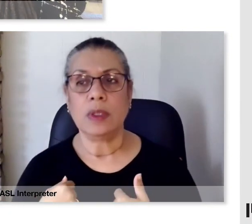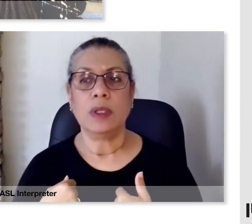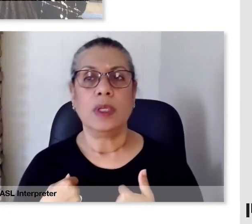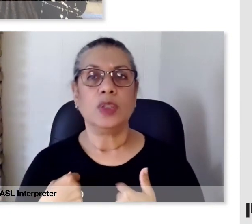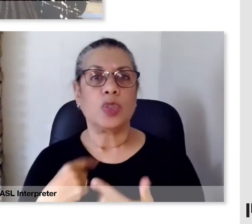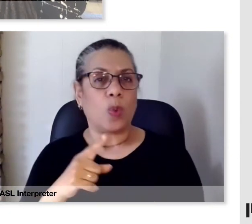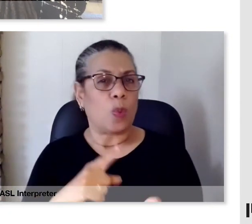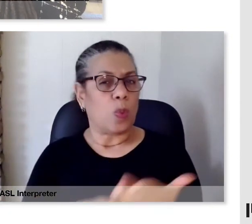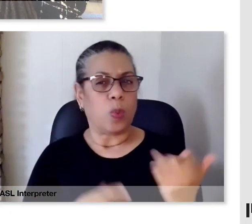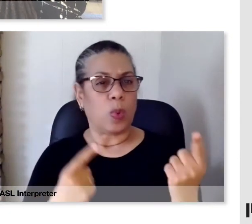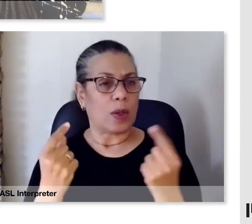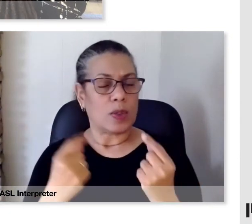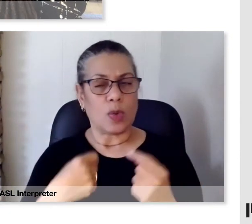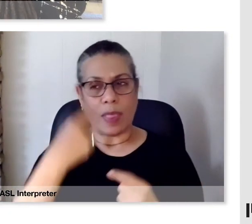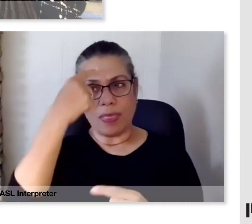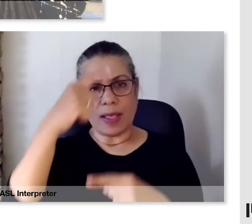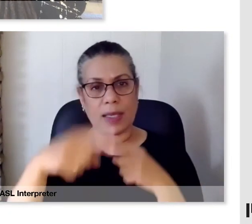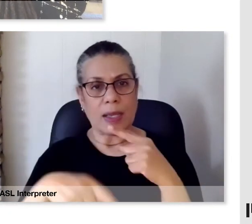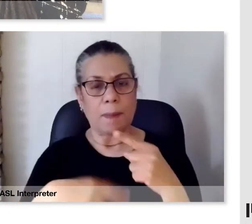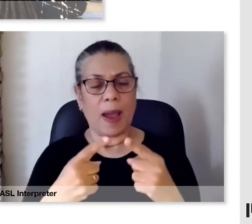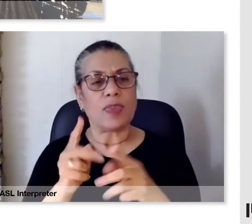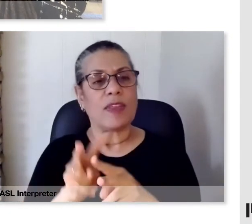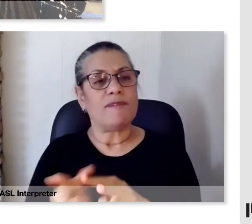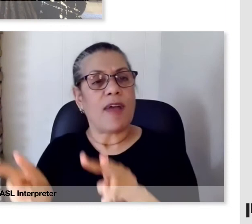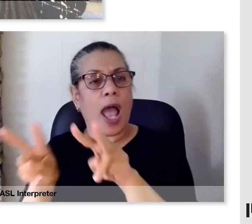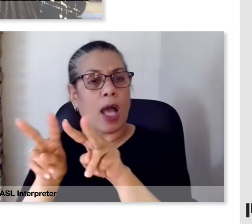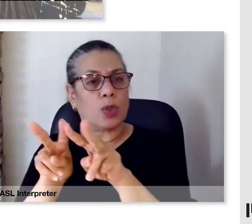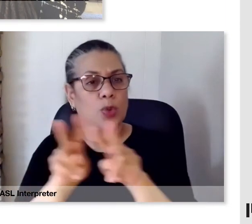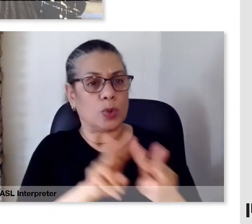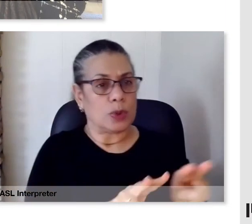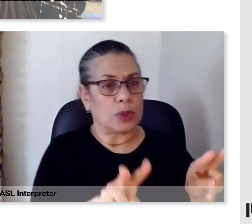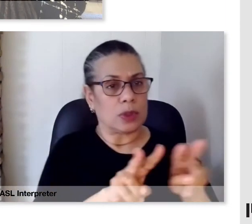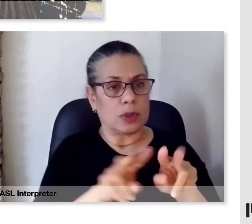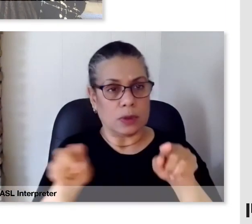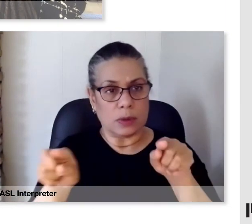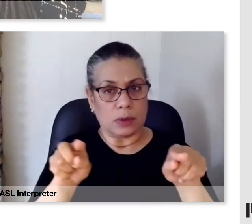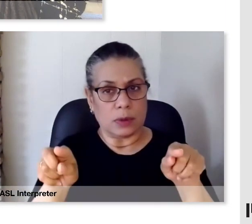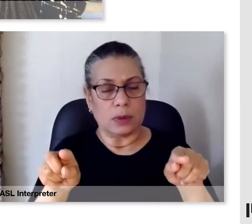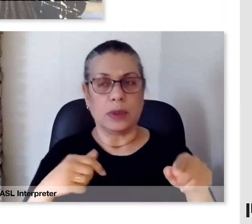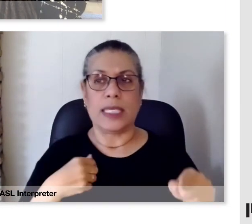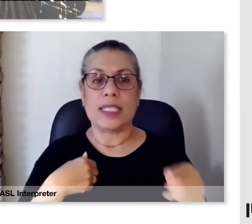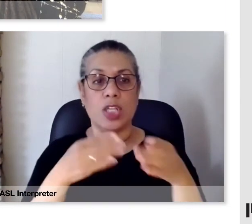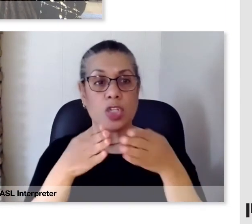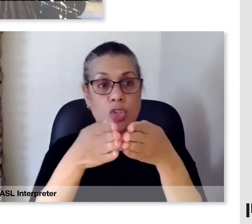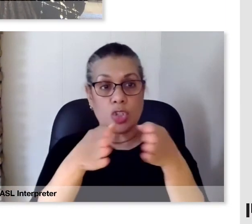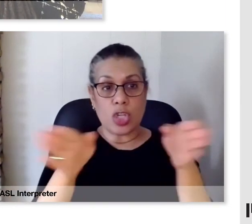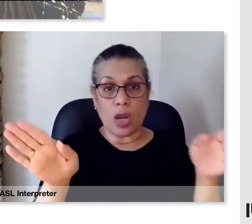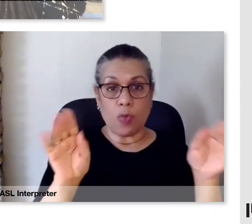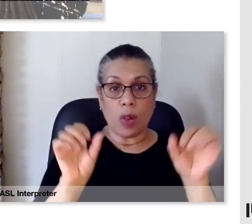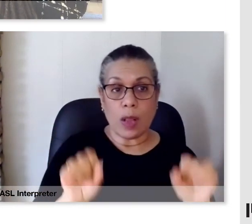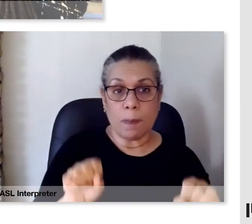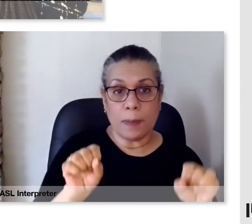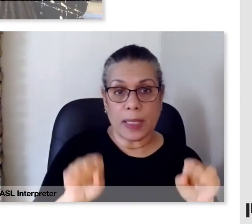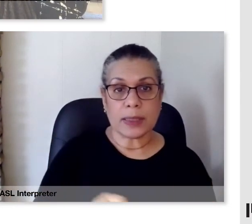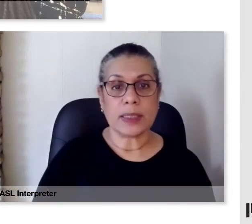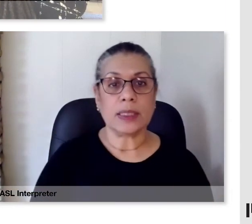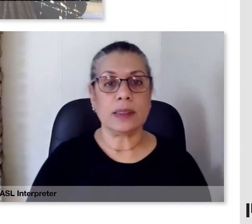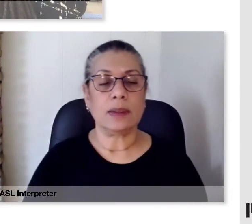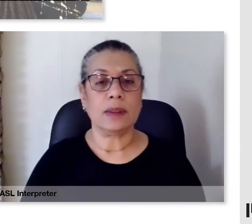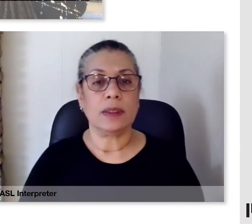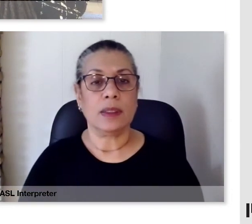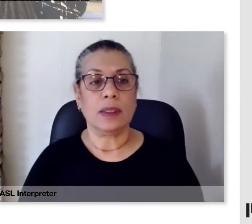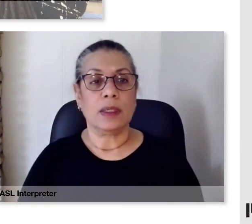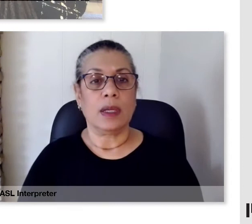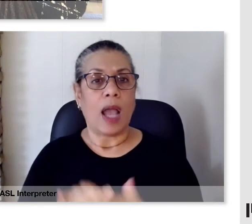is think about the values within each domain. You know, so is it something like generalizability? Is it a value like